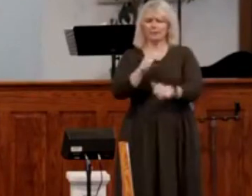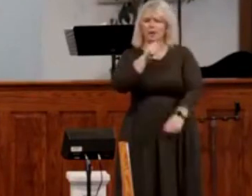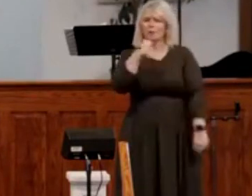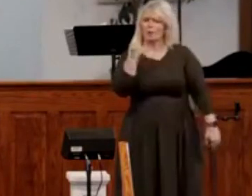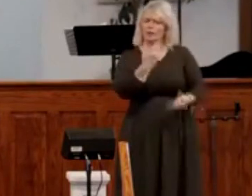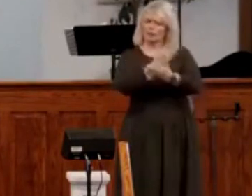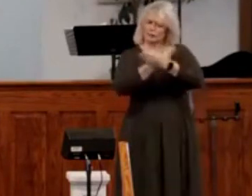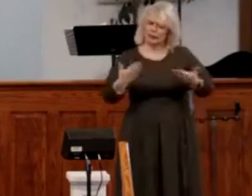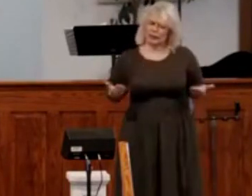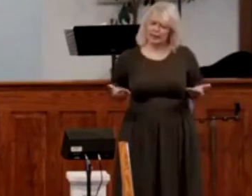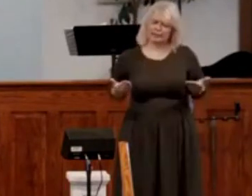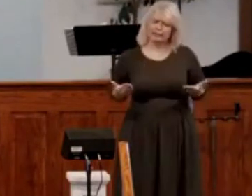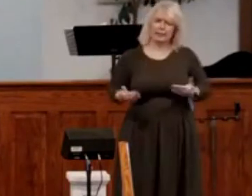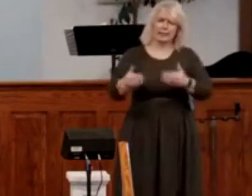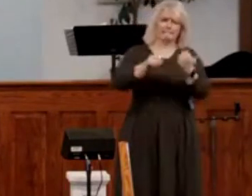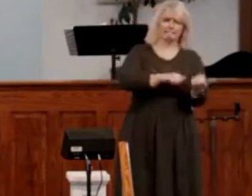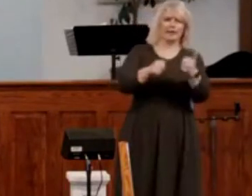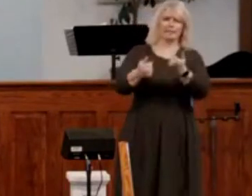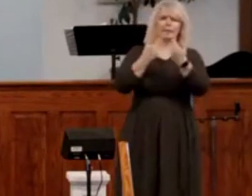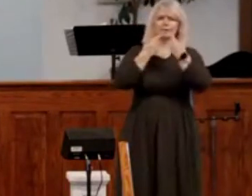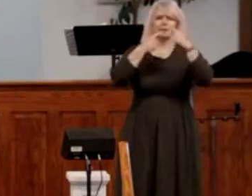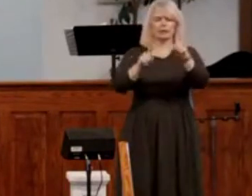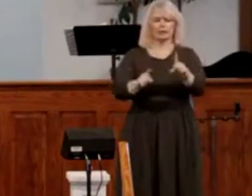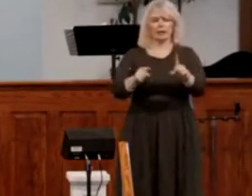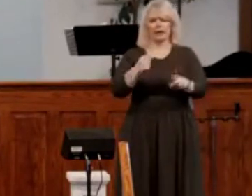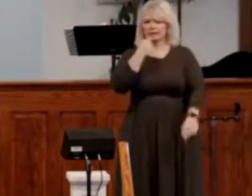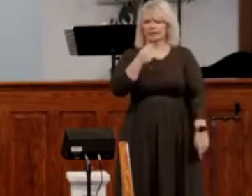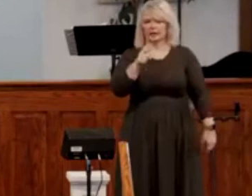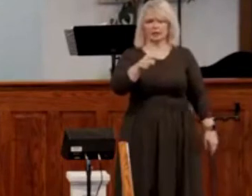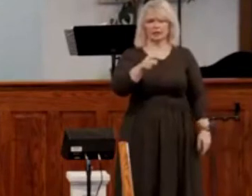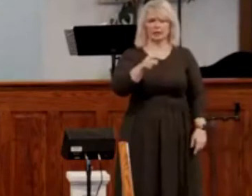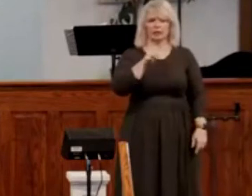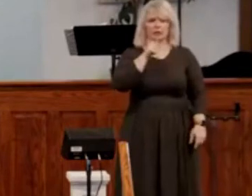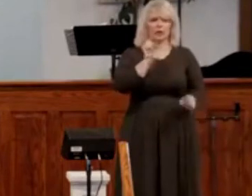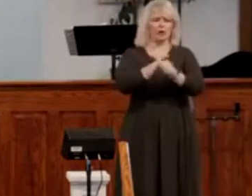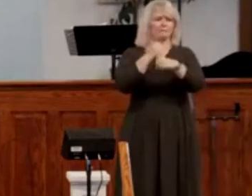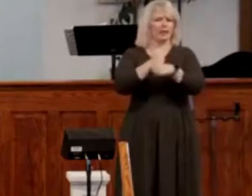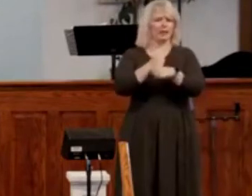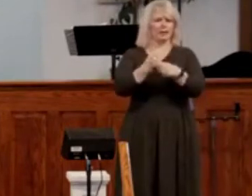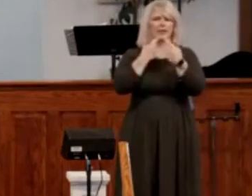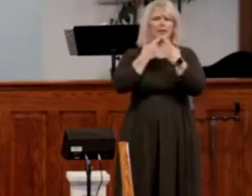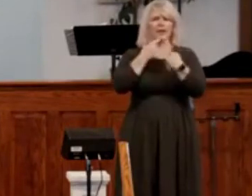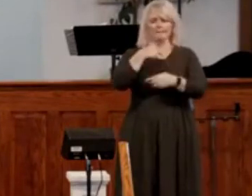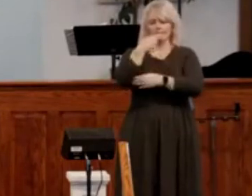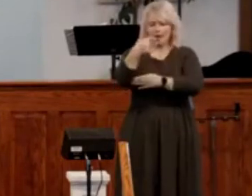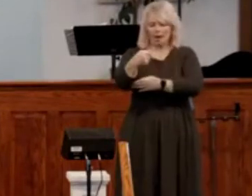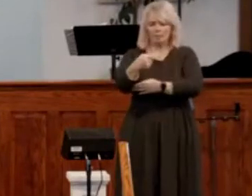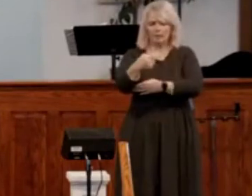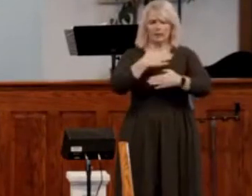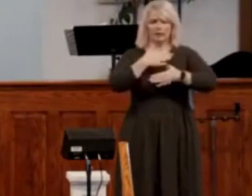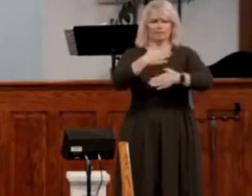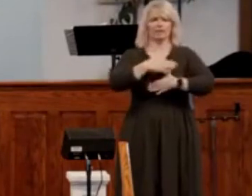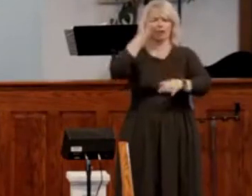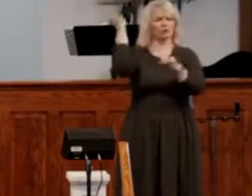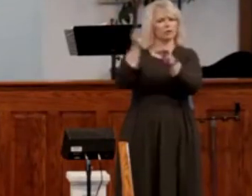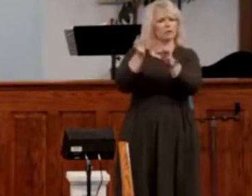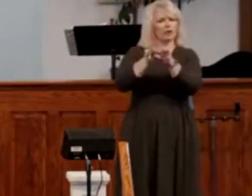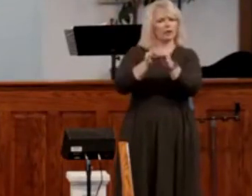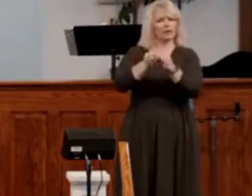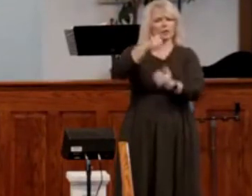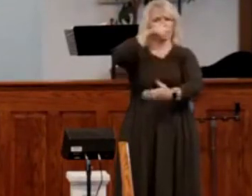things. Baptism is that command to say, if you won't make that public profession of faith before the people of